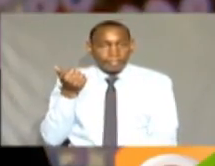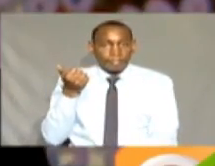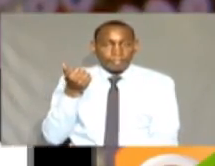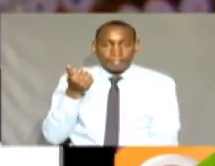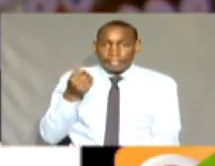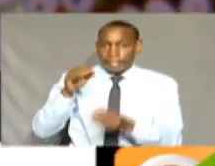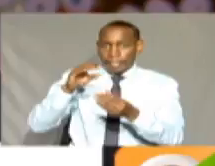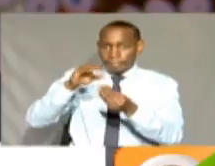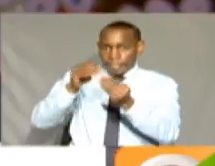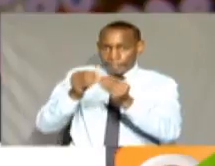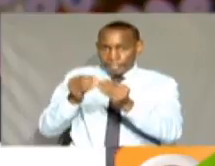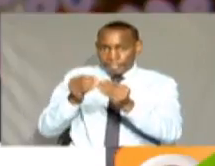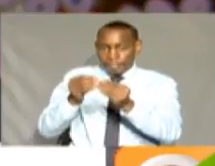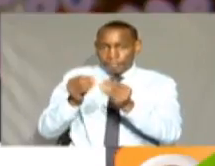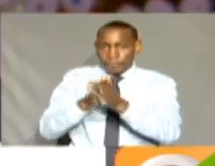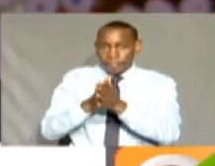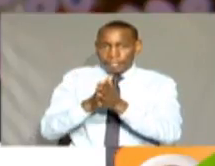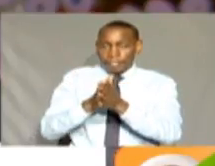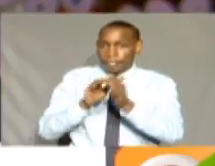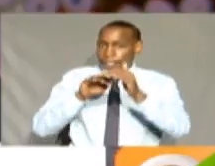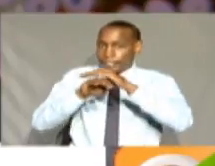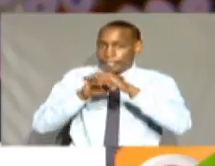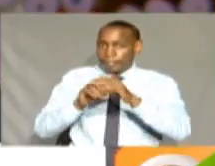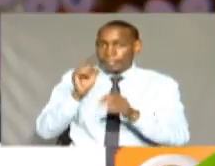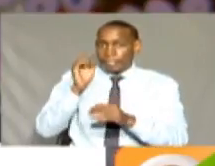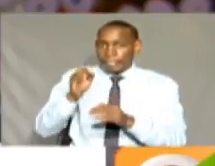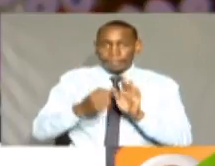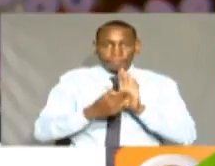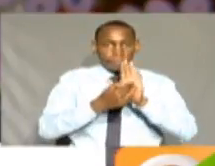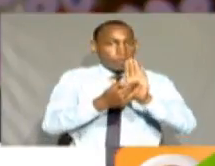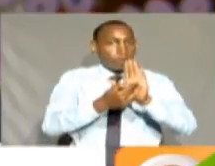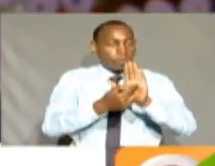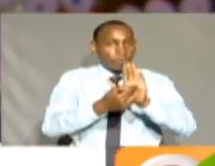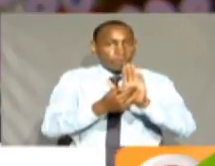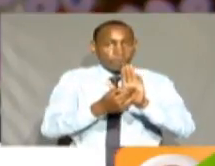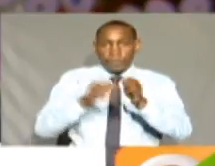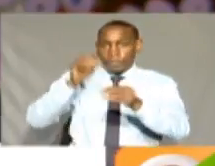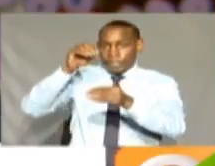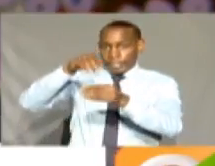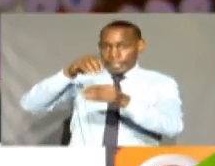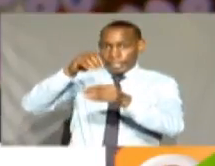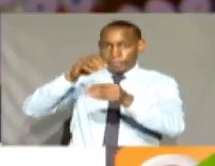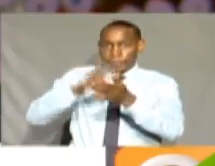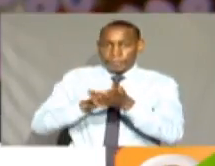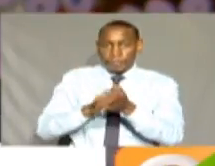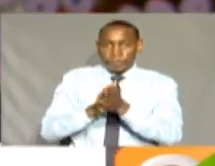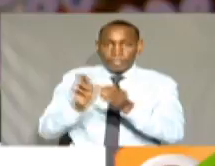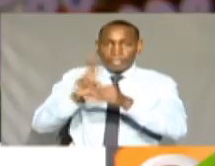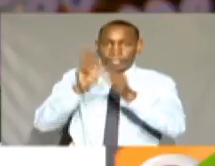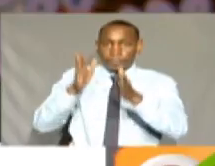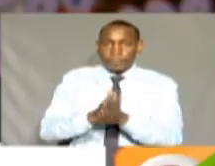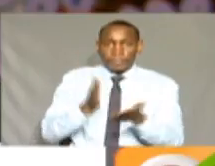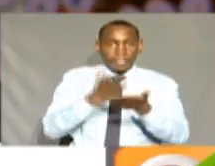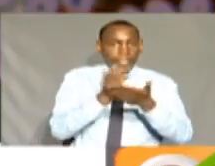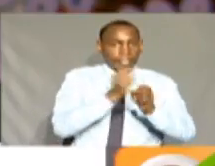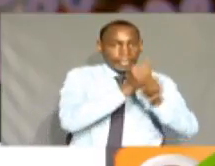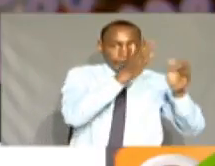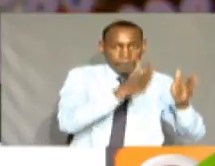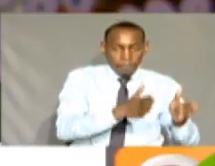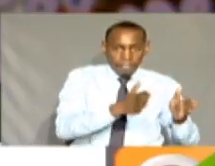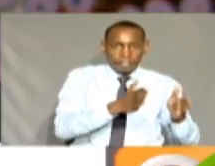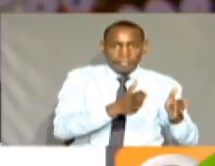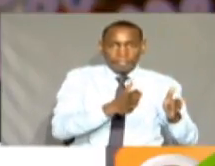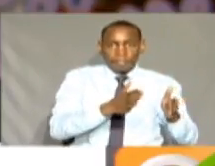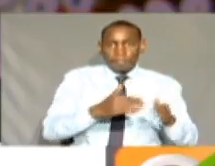best designed and most successful if they reflect the input of end users and the stakeholders. Too